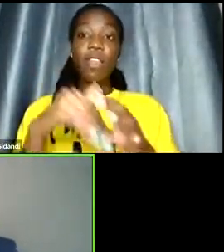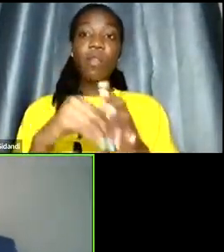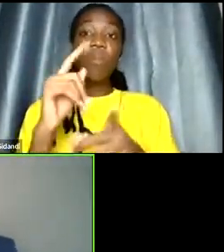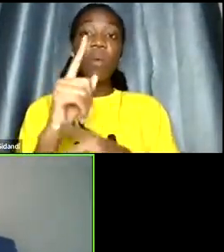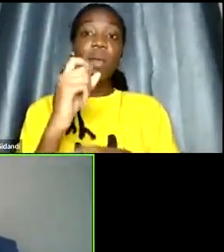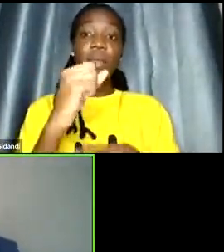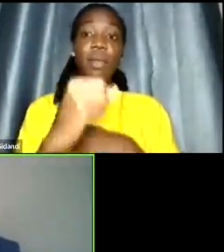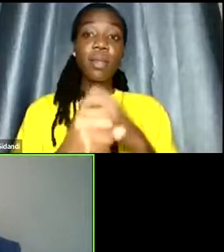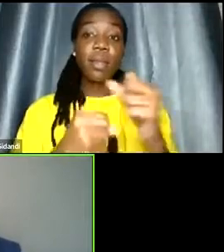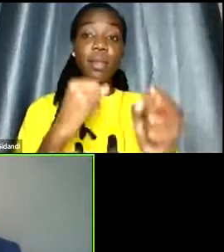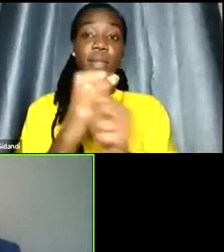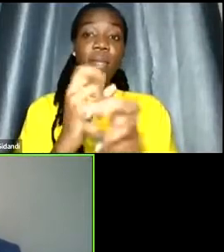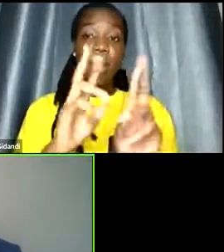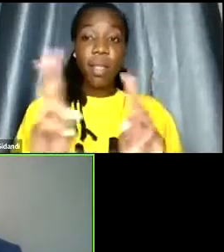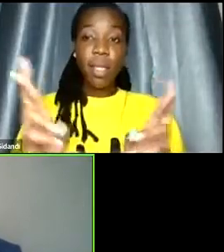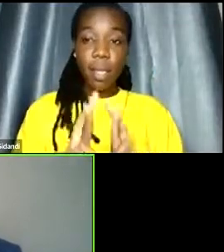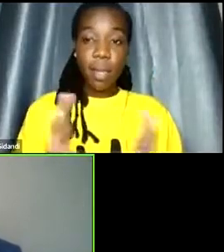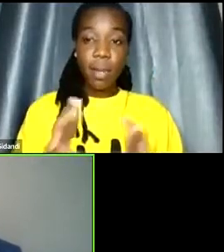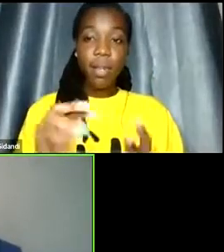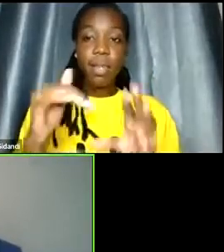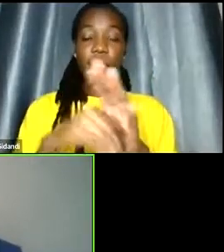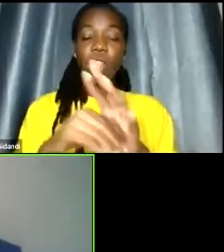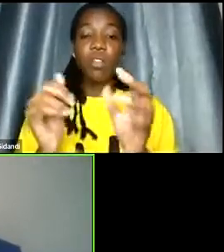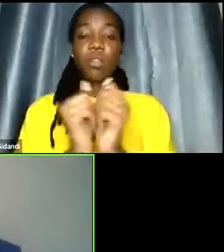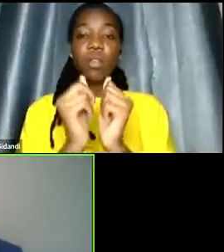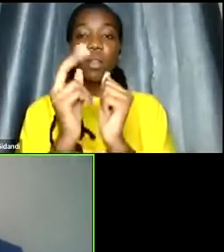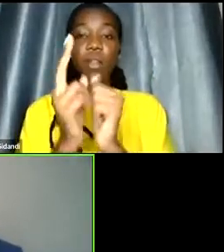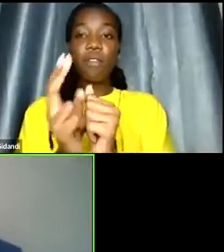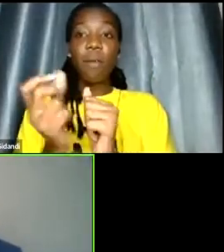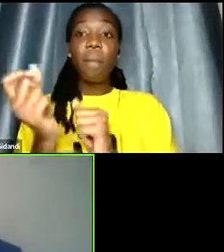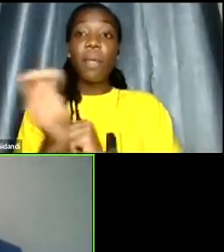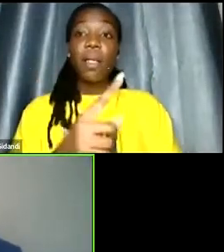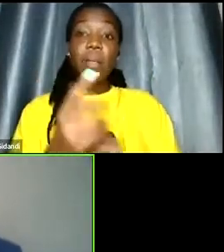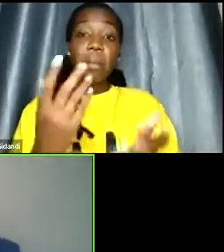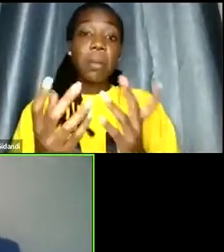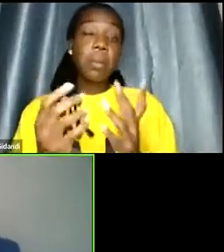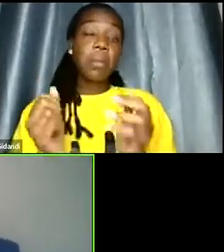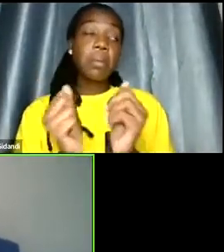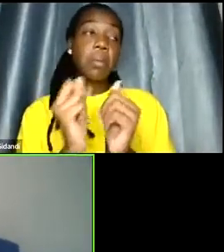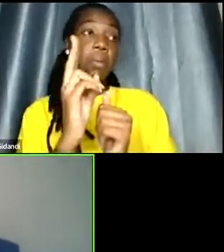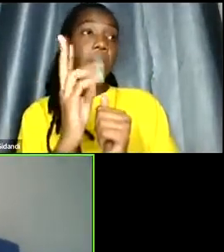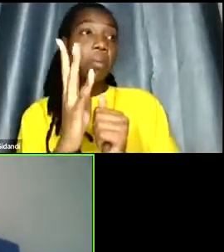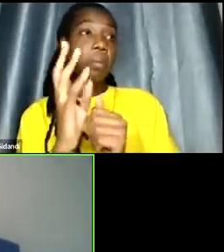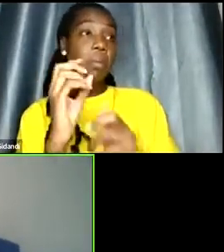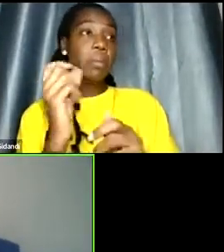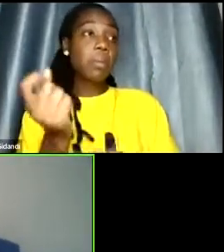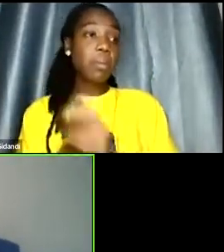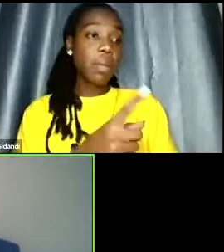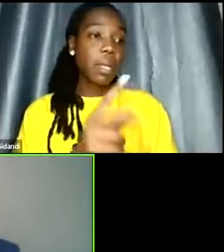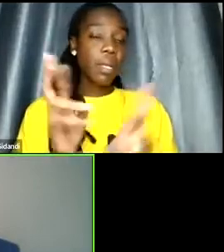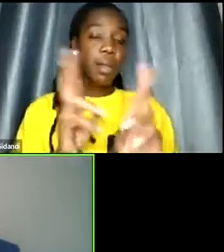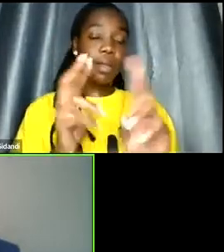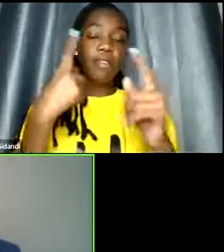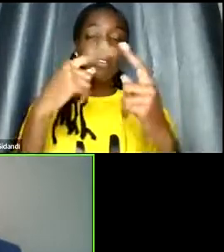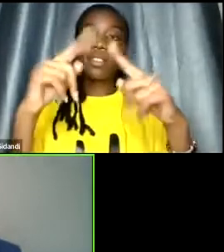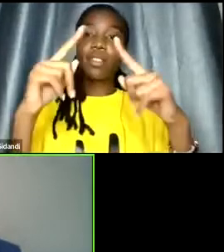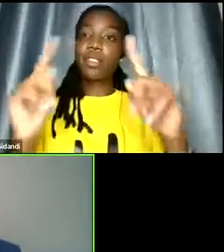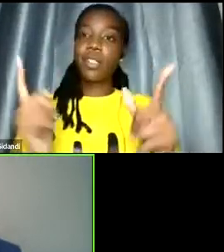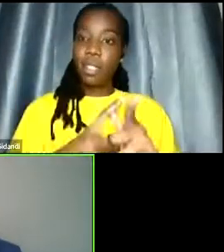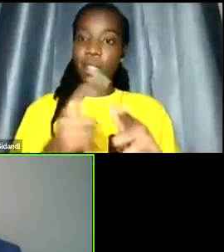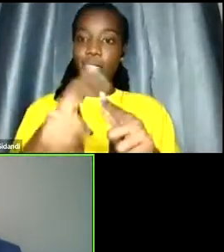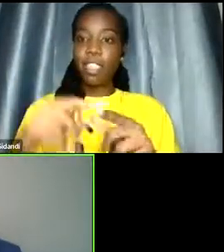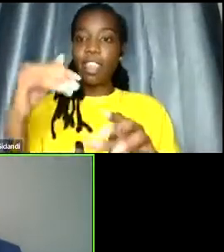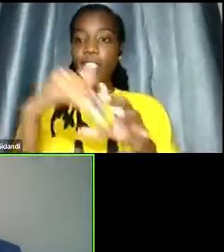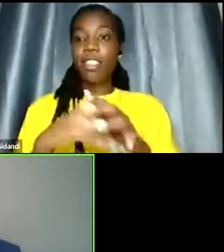months. Readiness 2 means in 2 years or in 24 months they'll be ready for succession. And R3, it means in 3 years